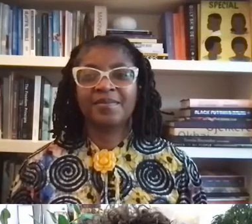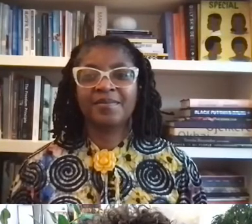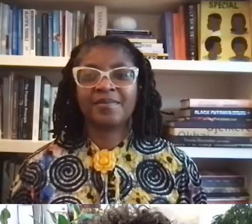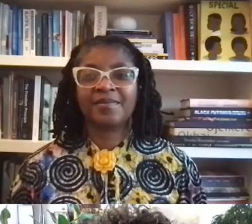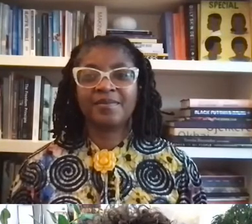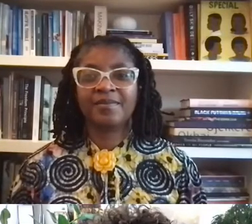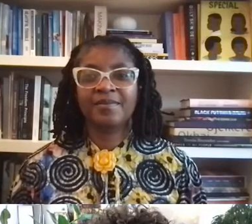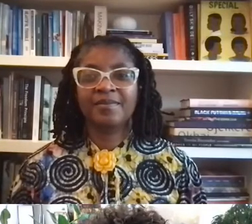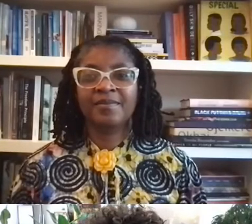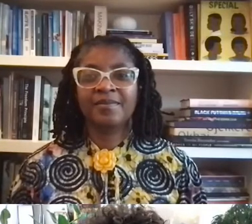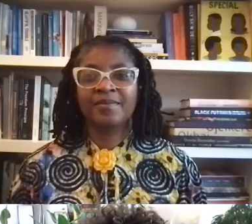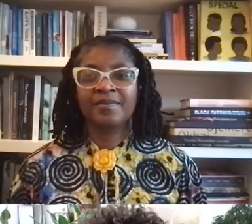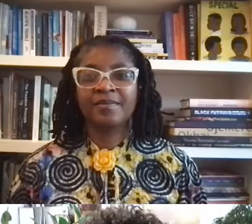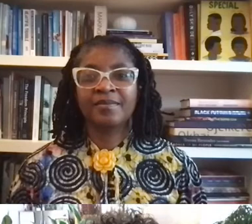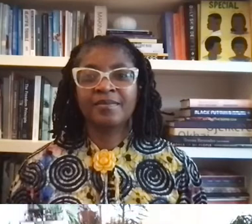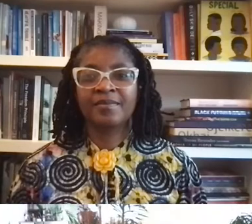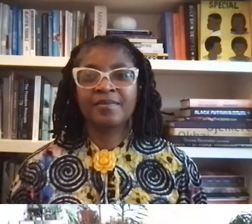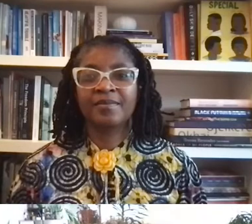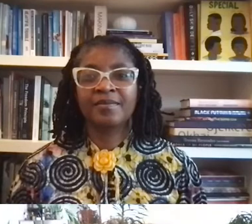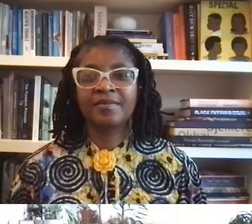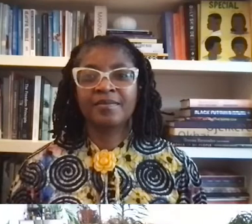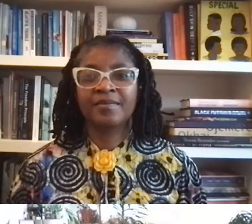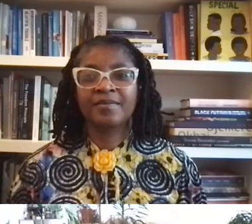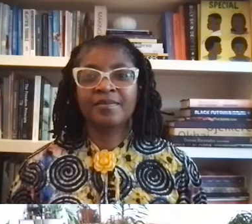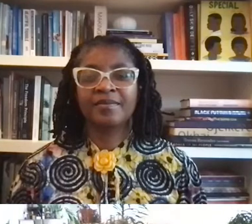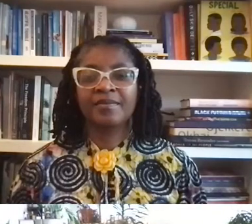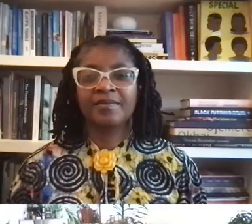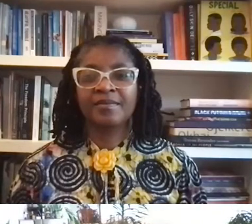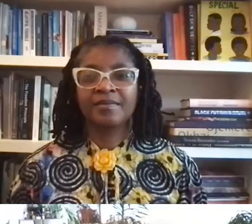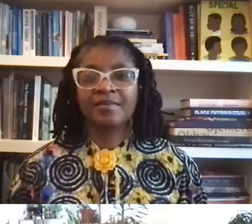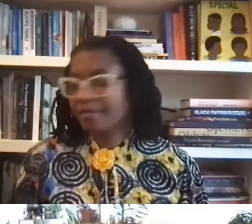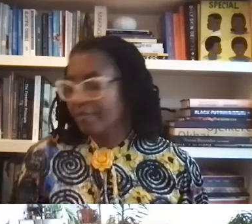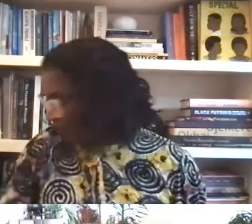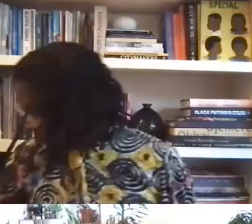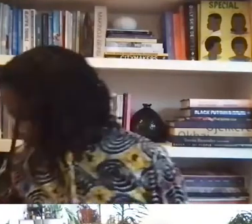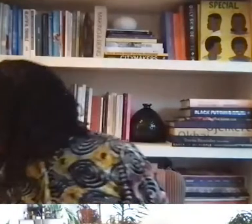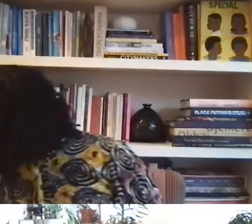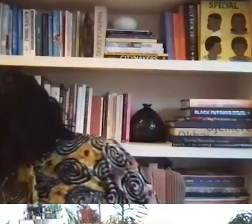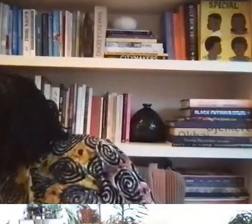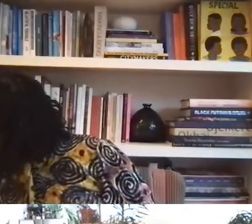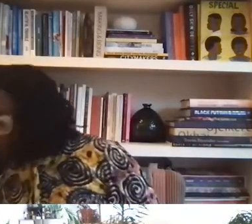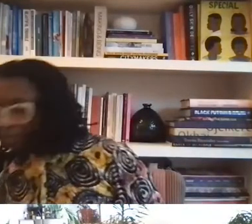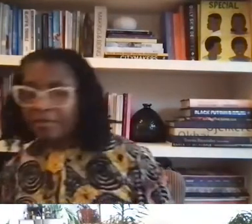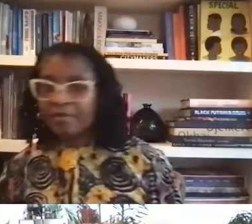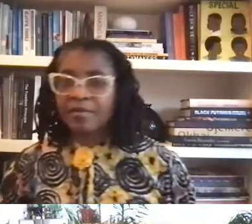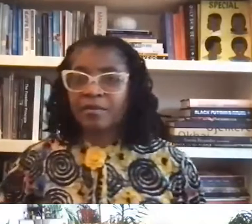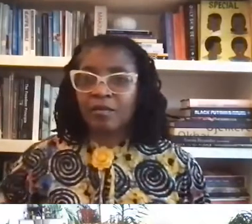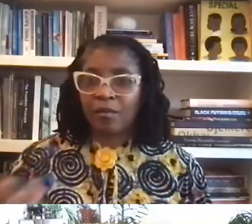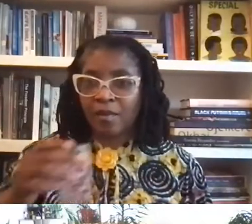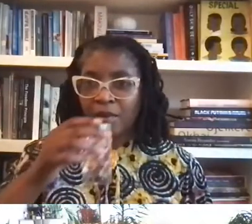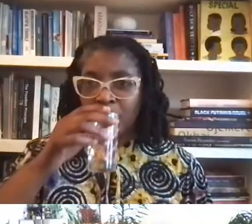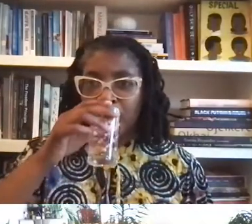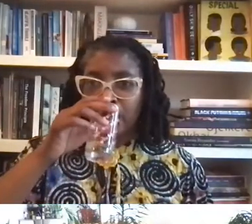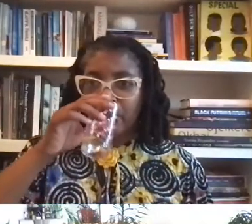history, maps have helped shape human endeavor and experience. Hardly neutral and deeply embedded in the faultiness of